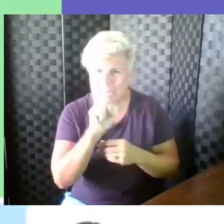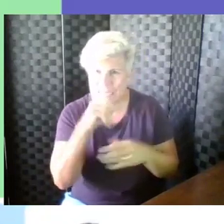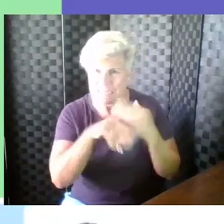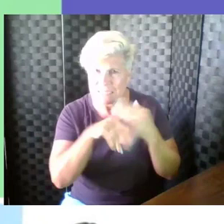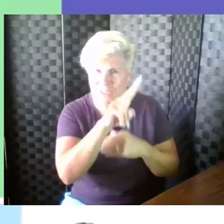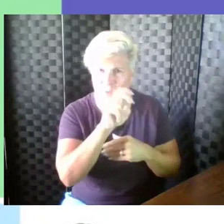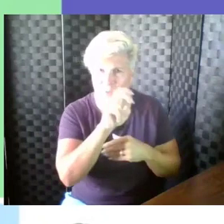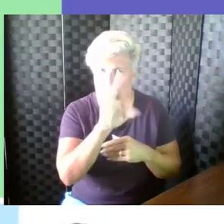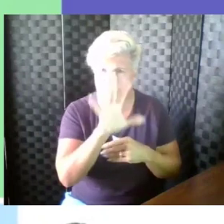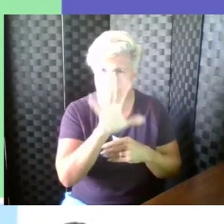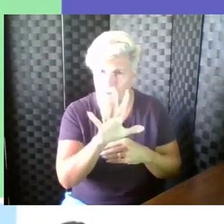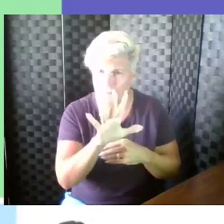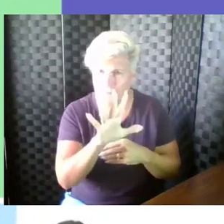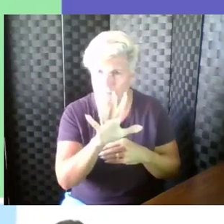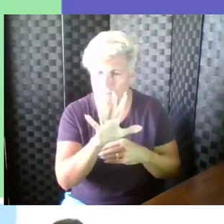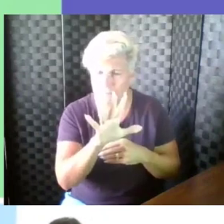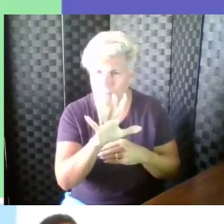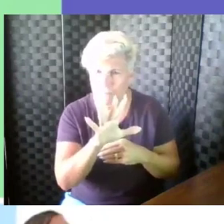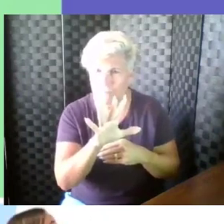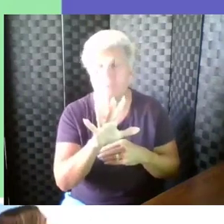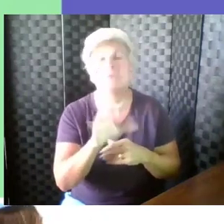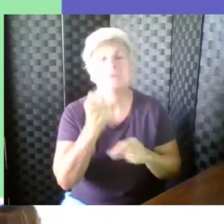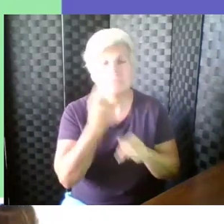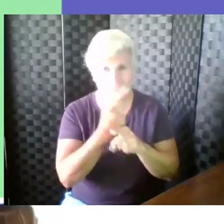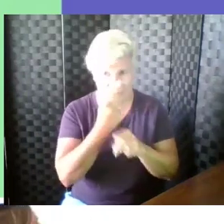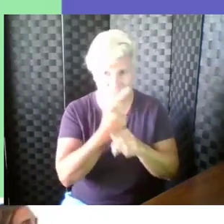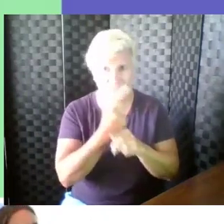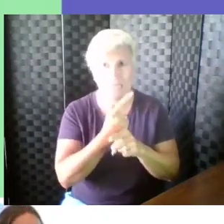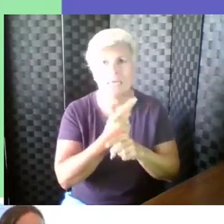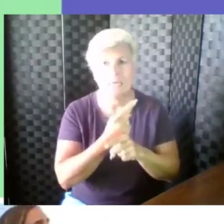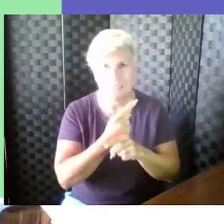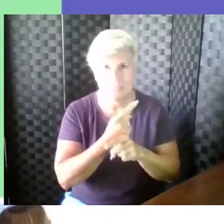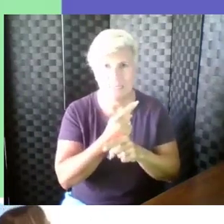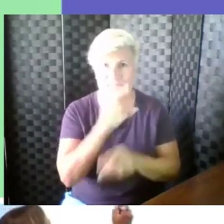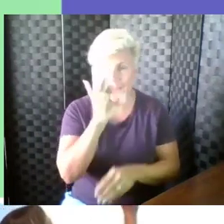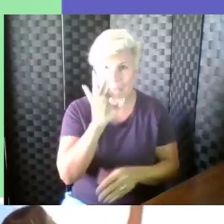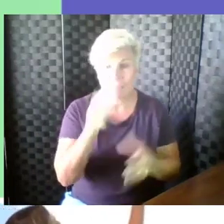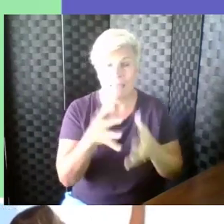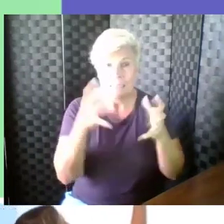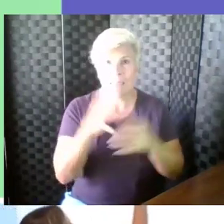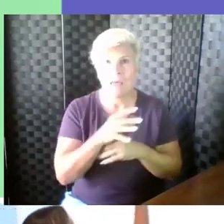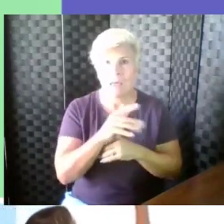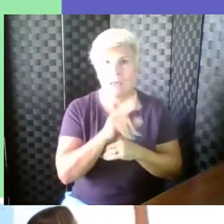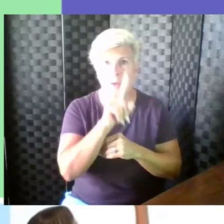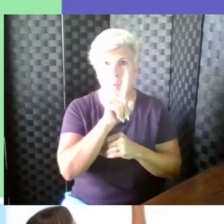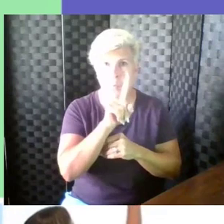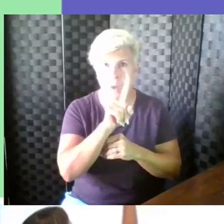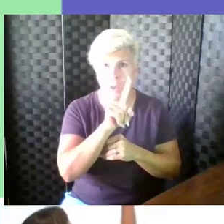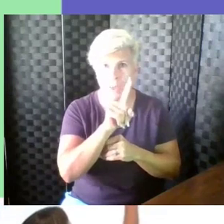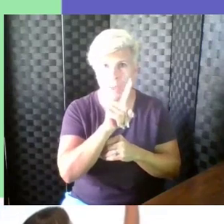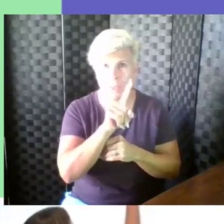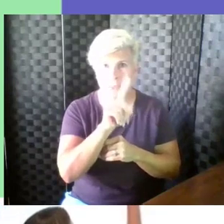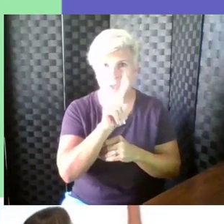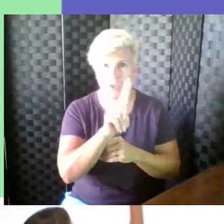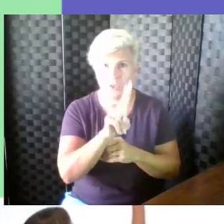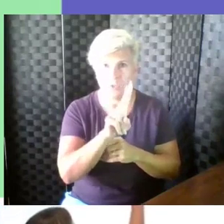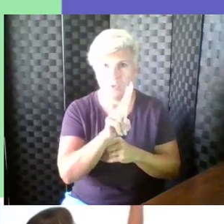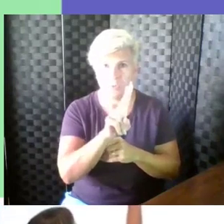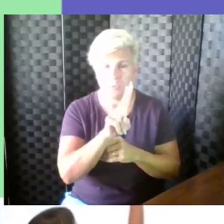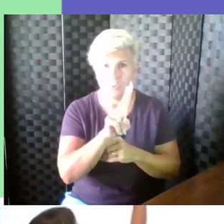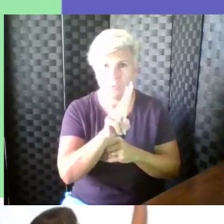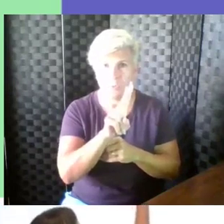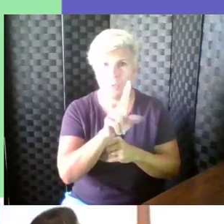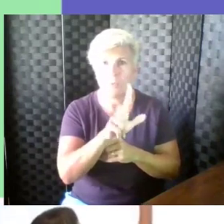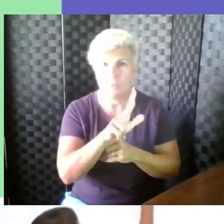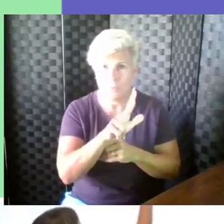in 295? Great. Yeah, 9. Ooh, that's a lot. Okay, here we go. 1,